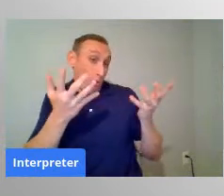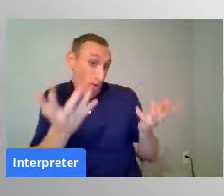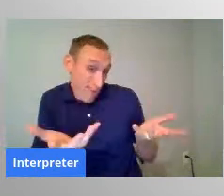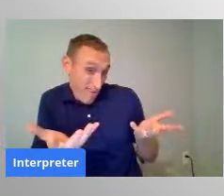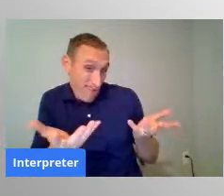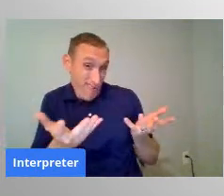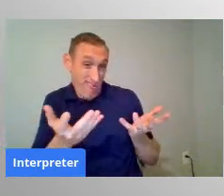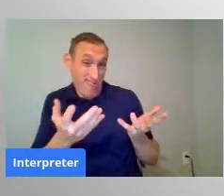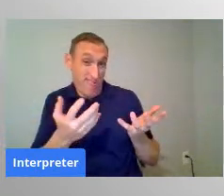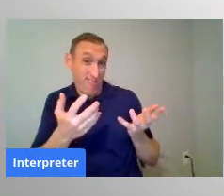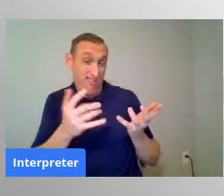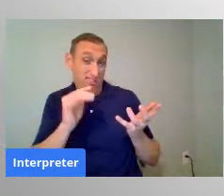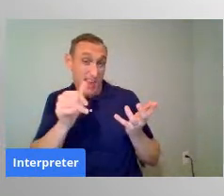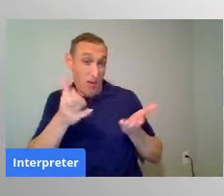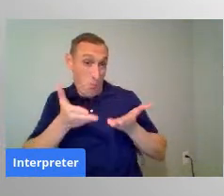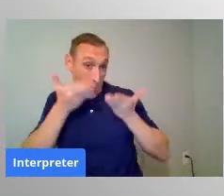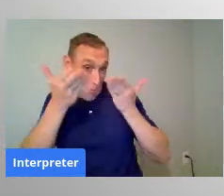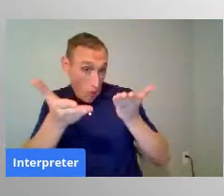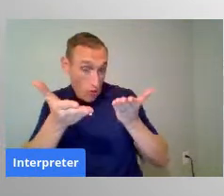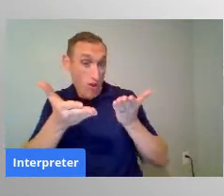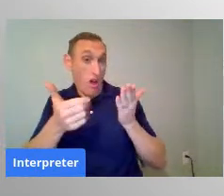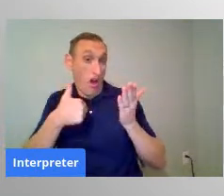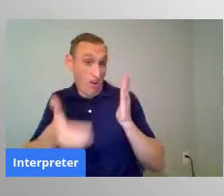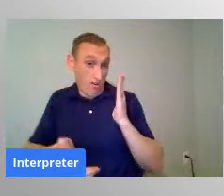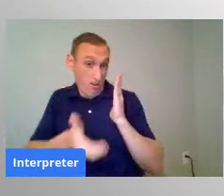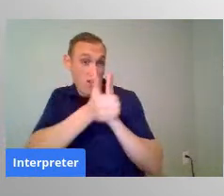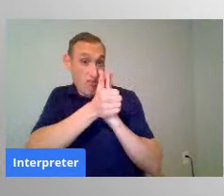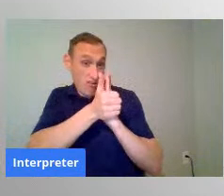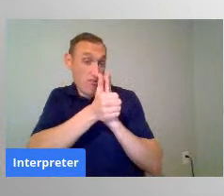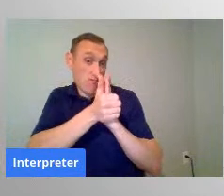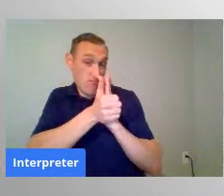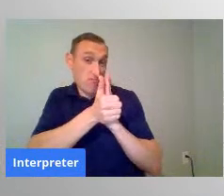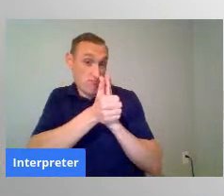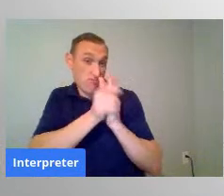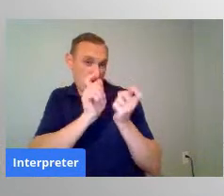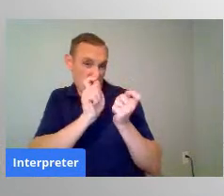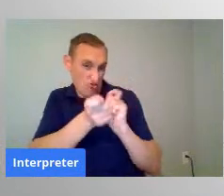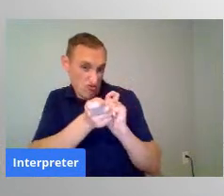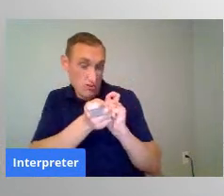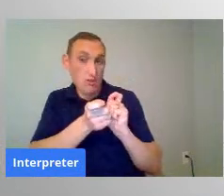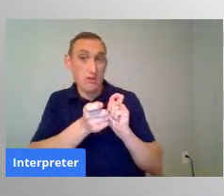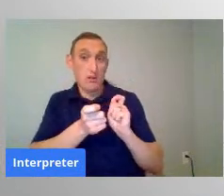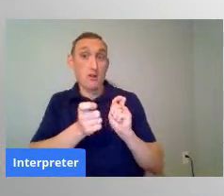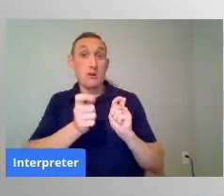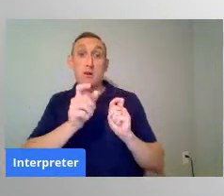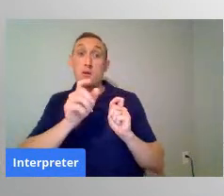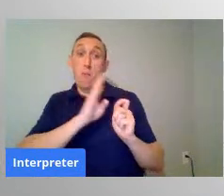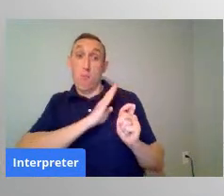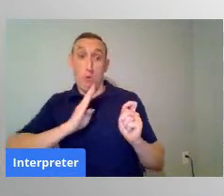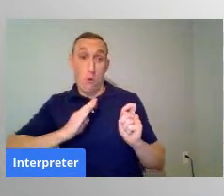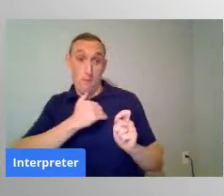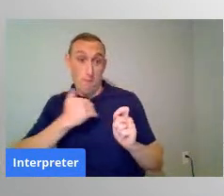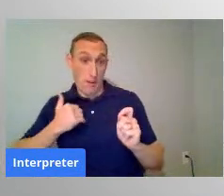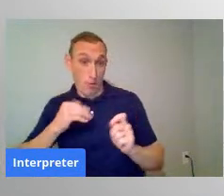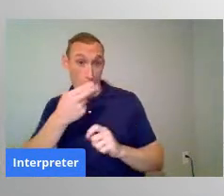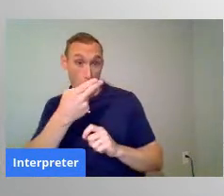amendment to the motion that board member Hull